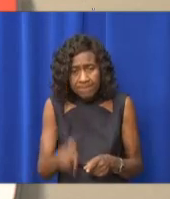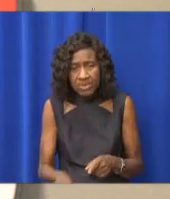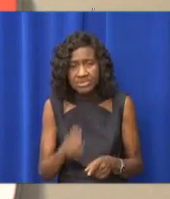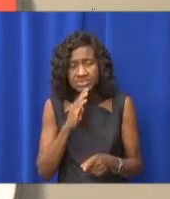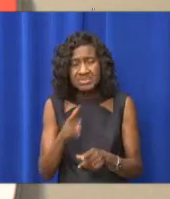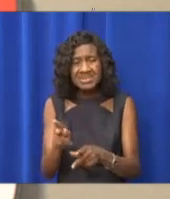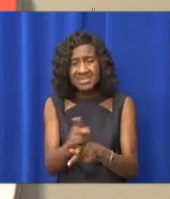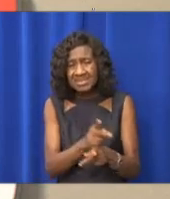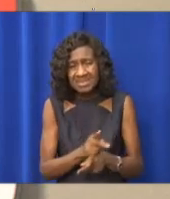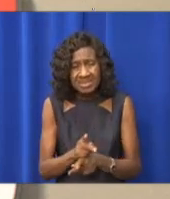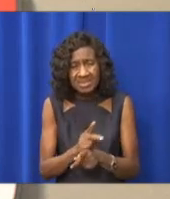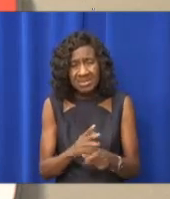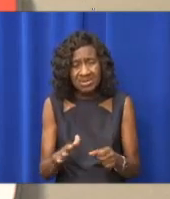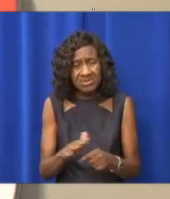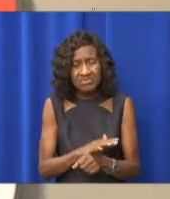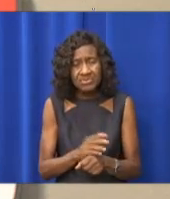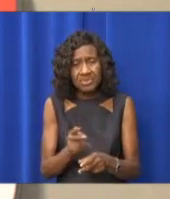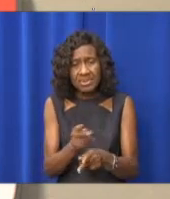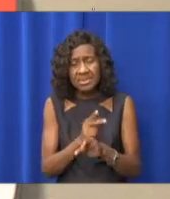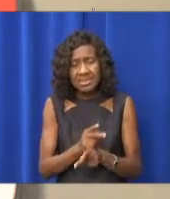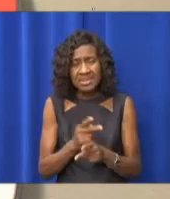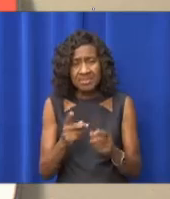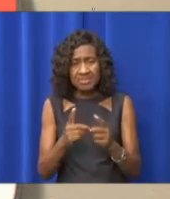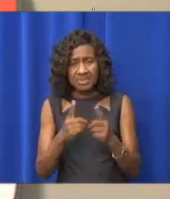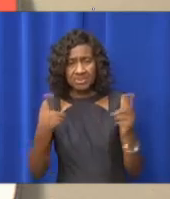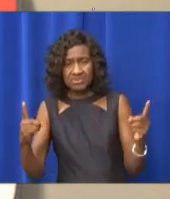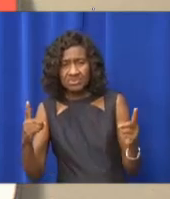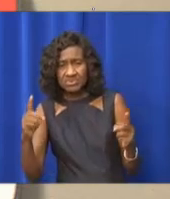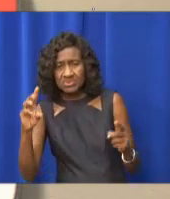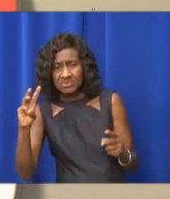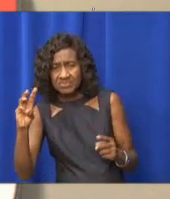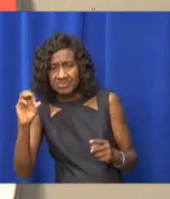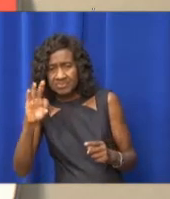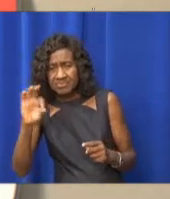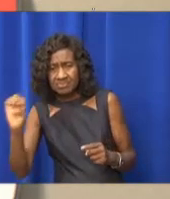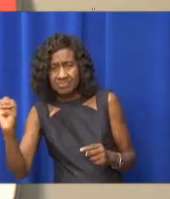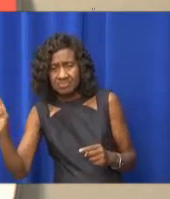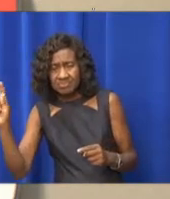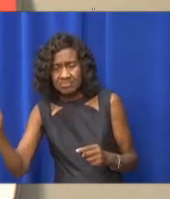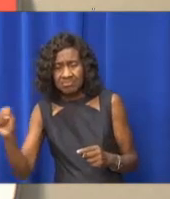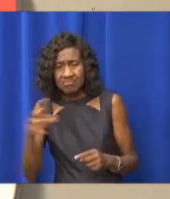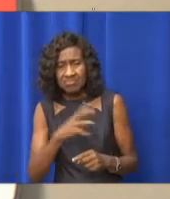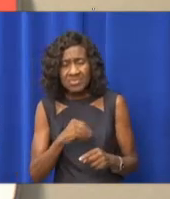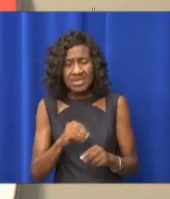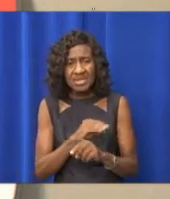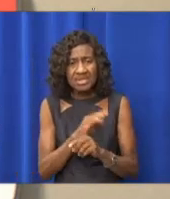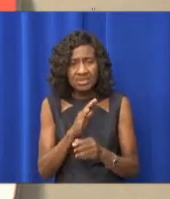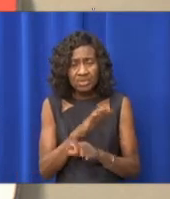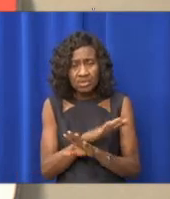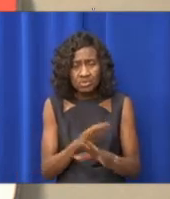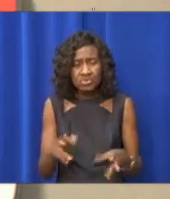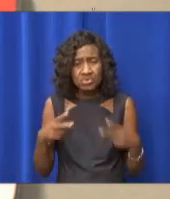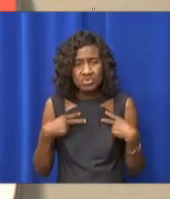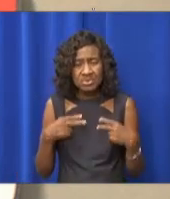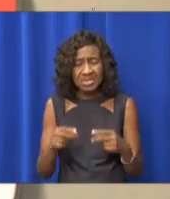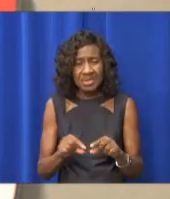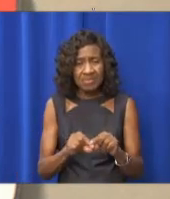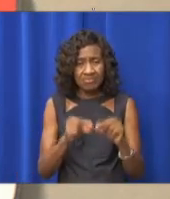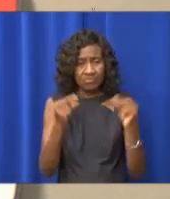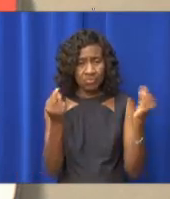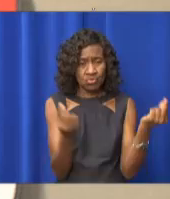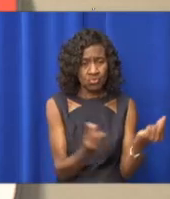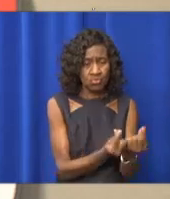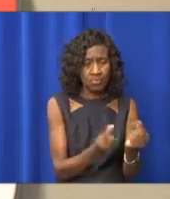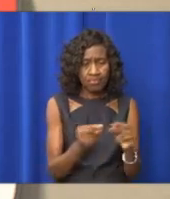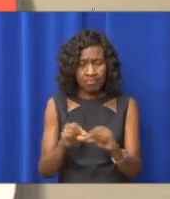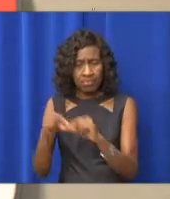the social distancing going, basic hygiene, and really just trying to avoid groups of people meeting, which is still a huge